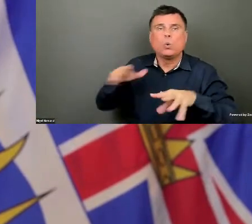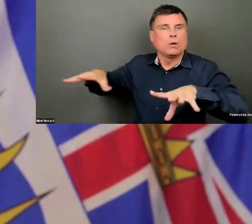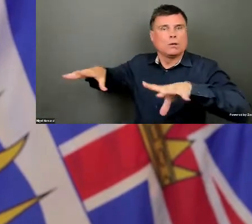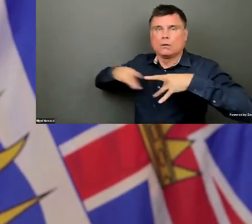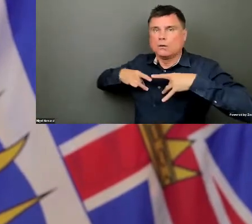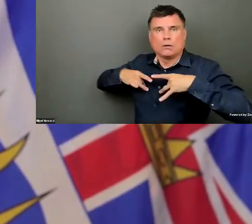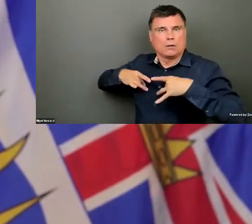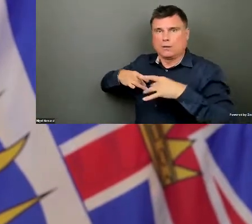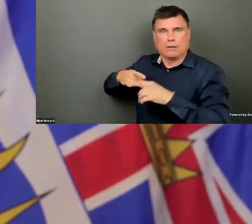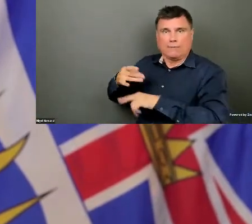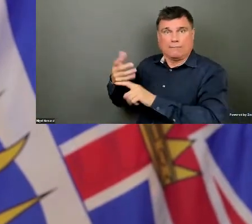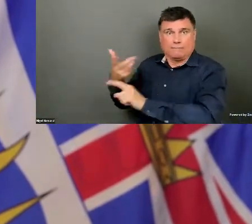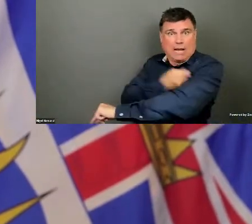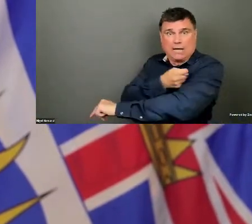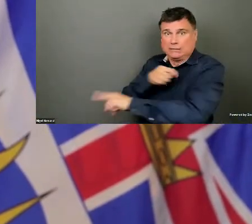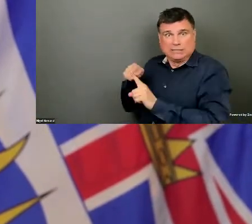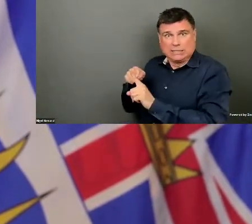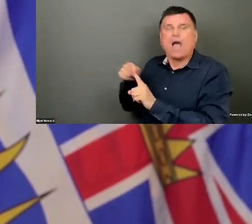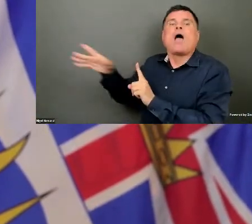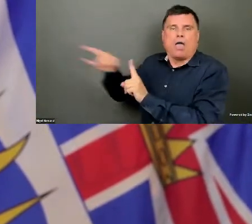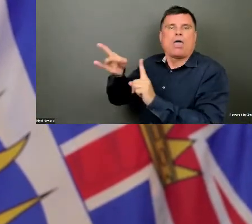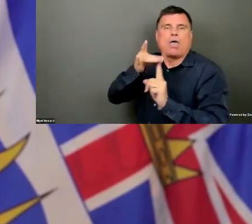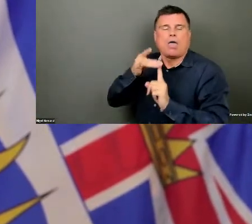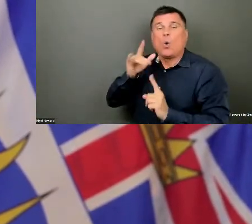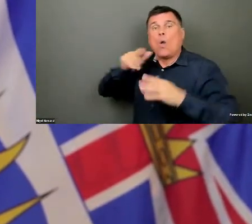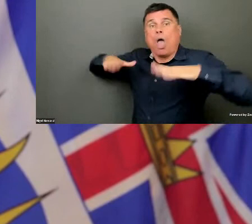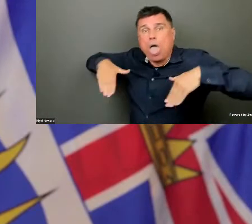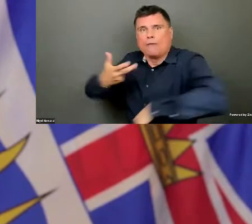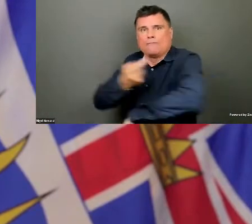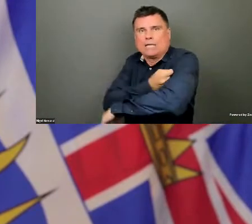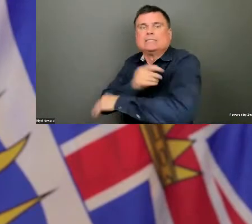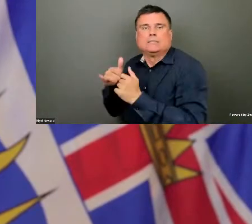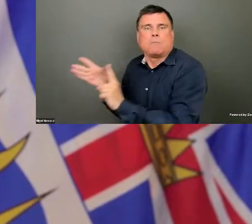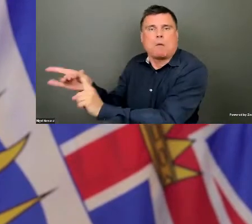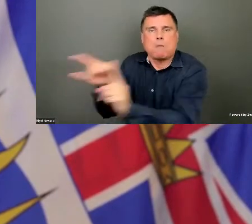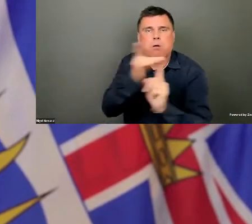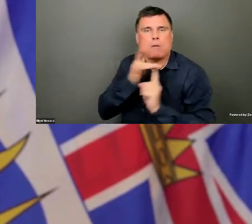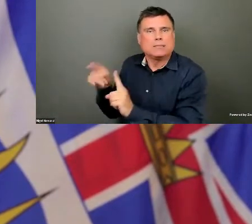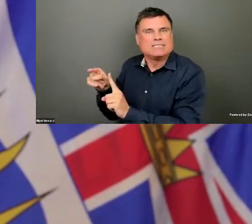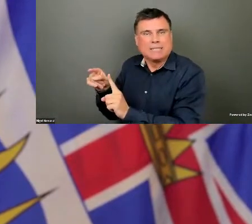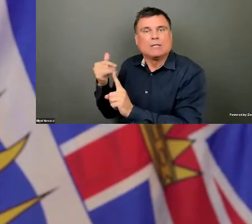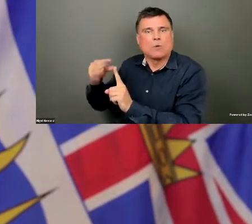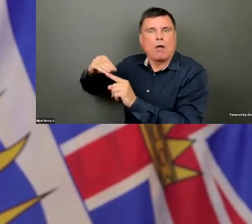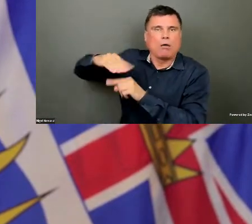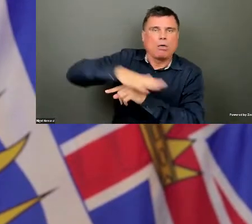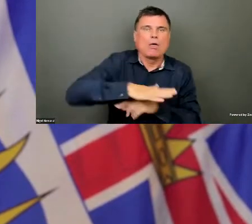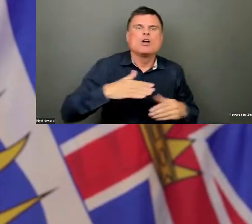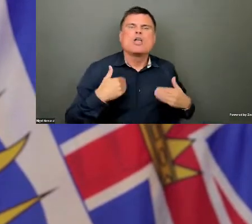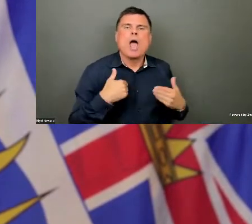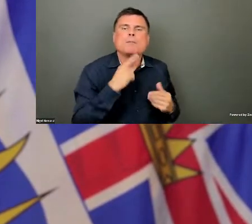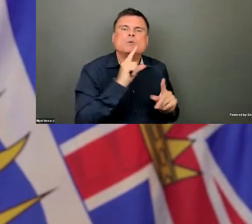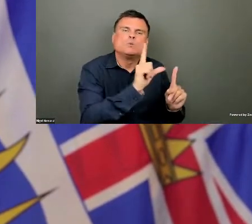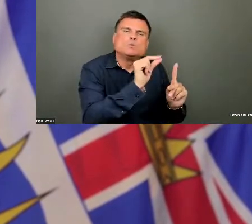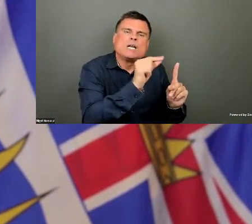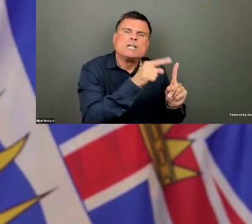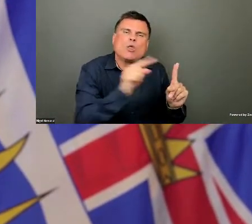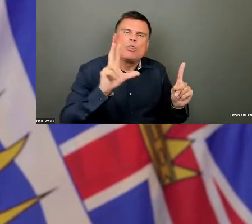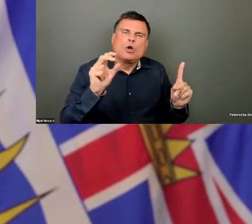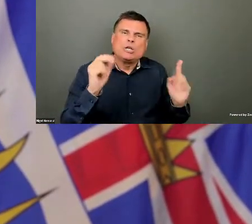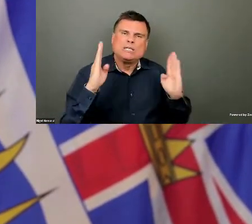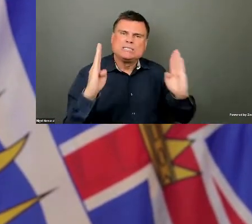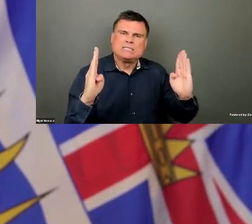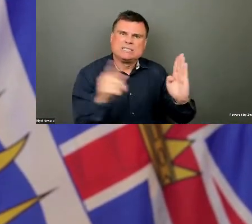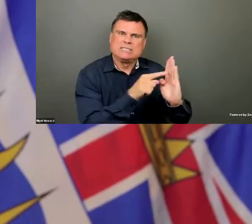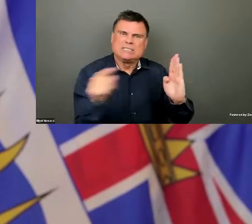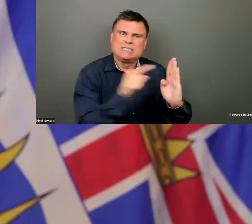up immunization and staying away from others if you're sick, getting tested, those are the important things to try and